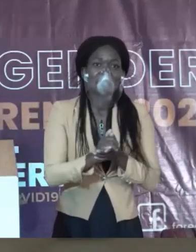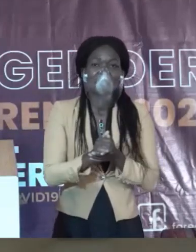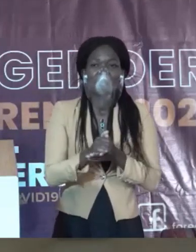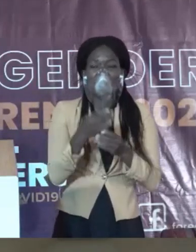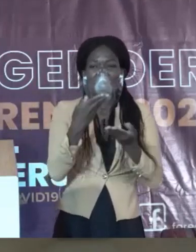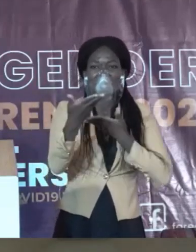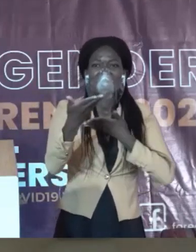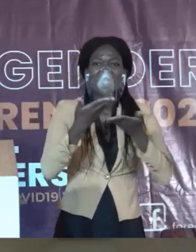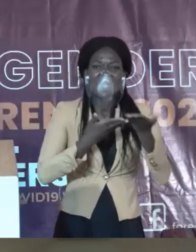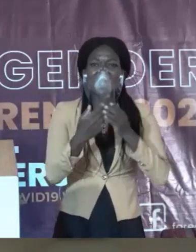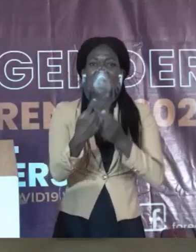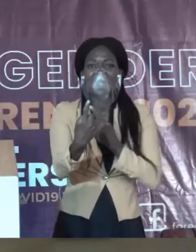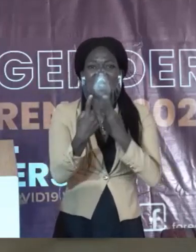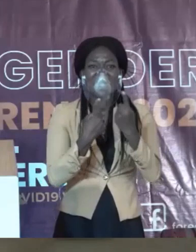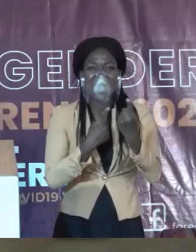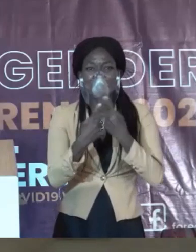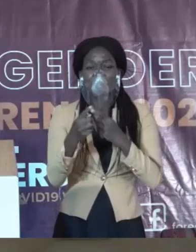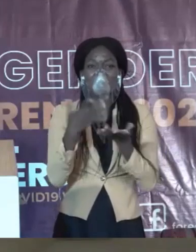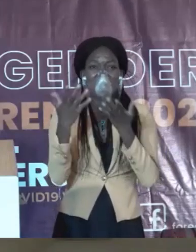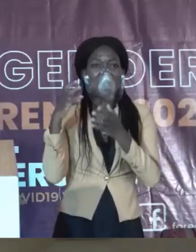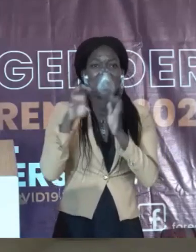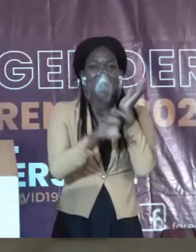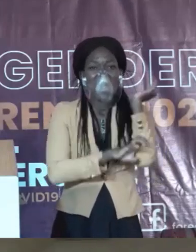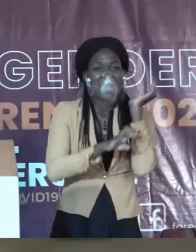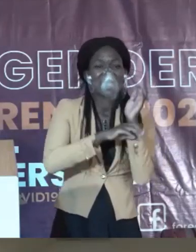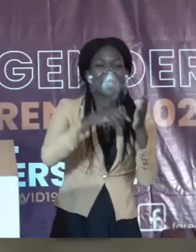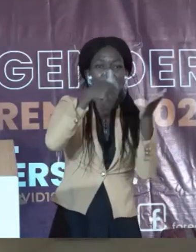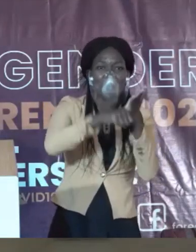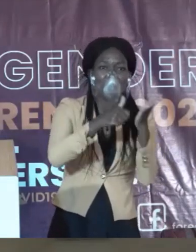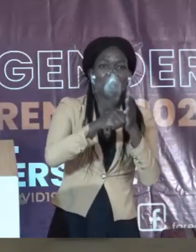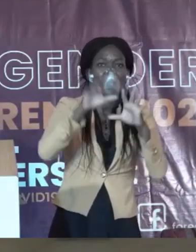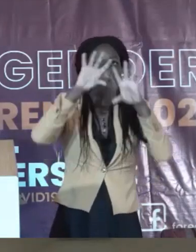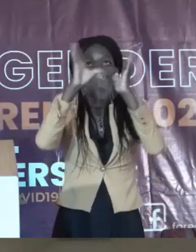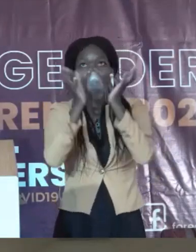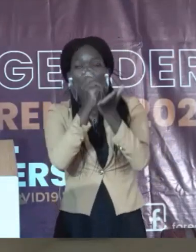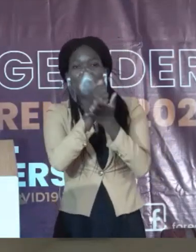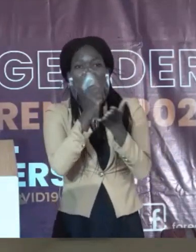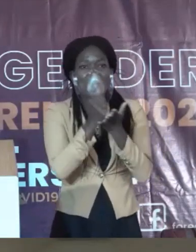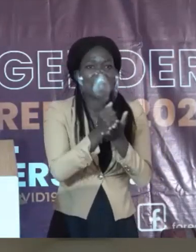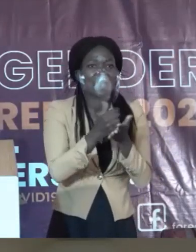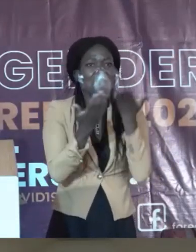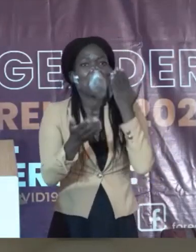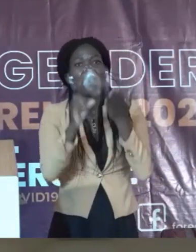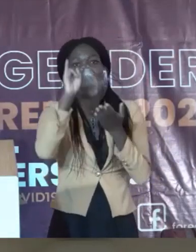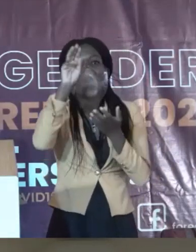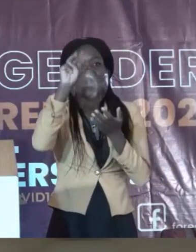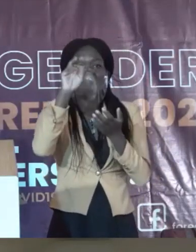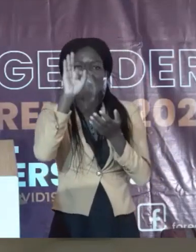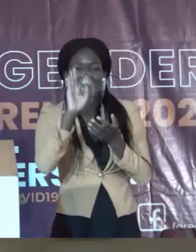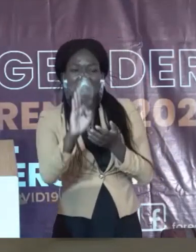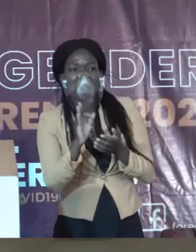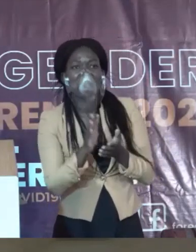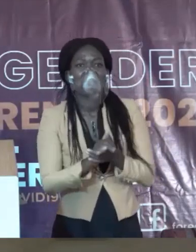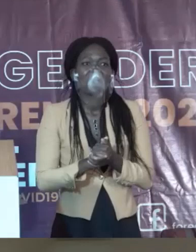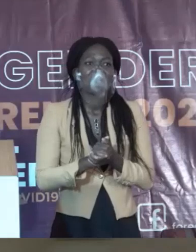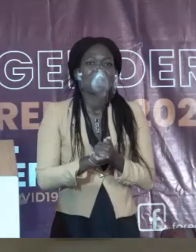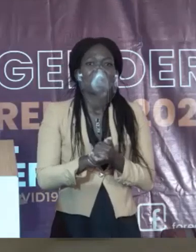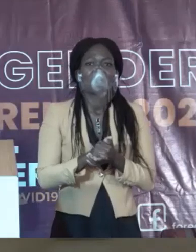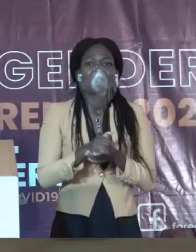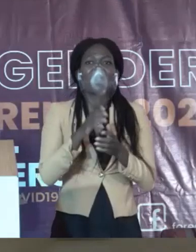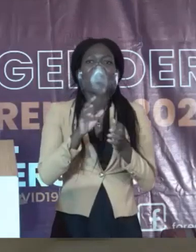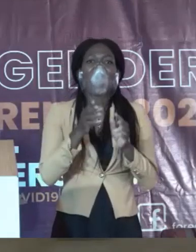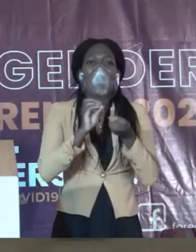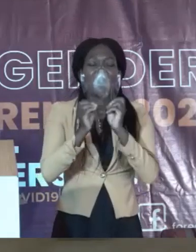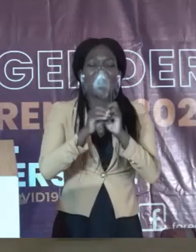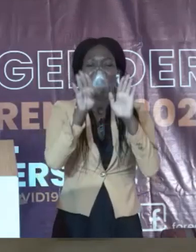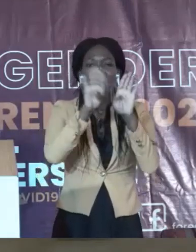the World Bank, with the IMF, the arrangements, does not reintroduce the austerity measures,